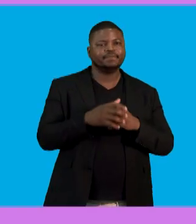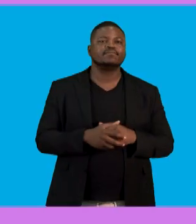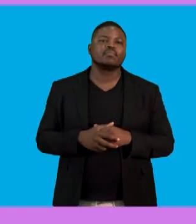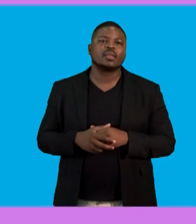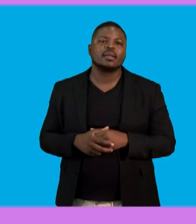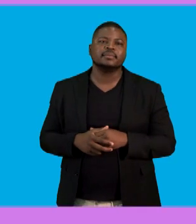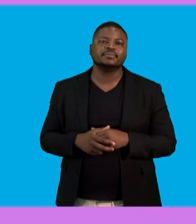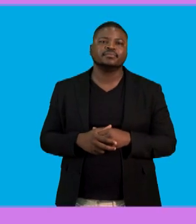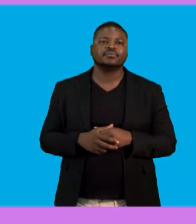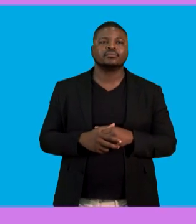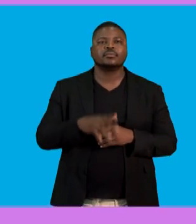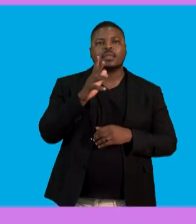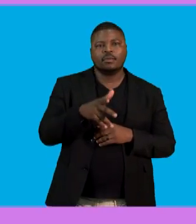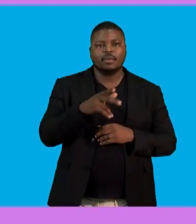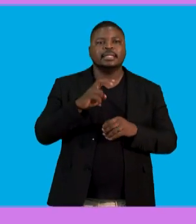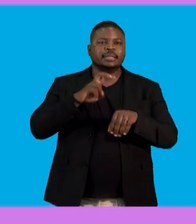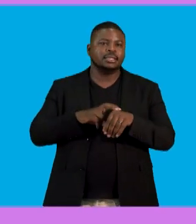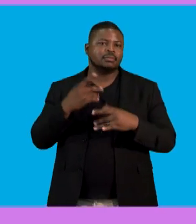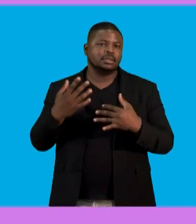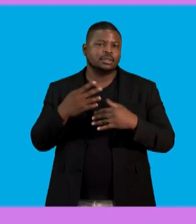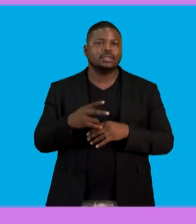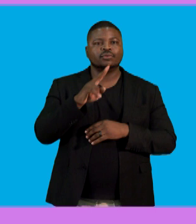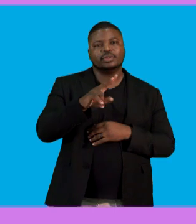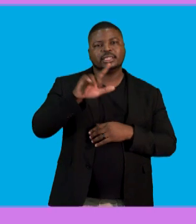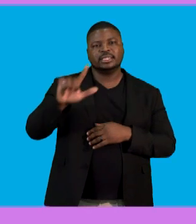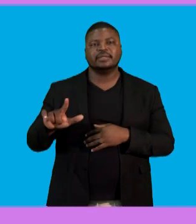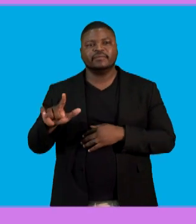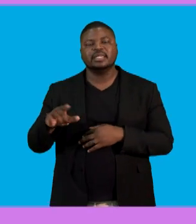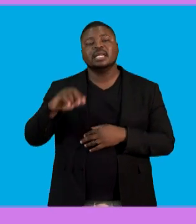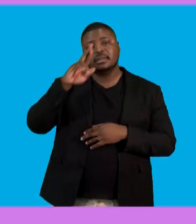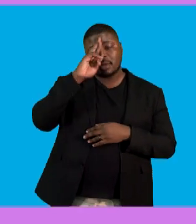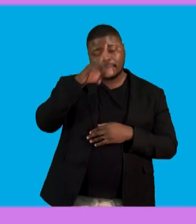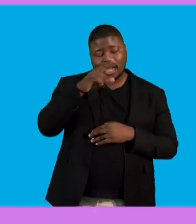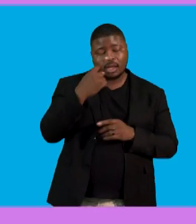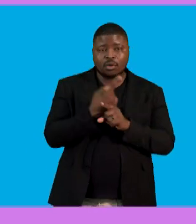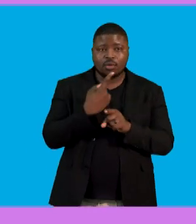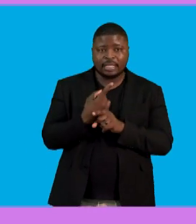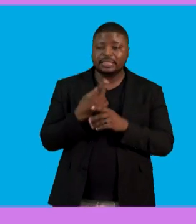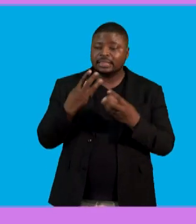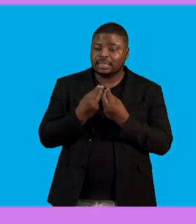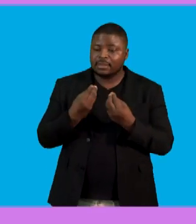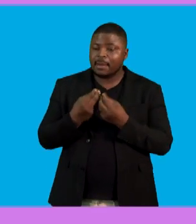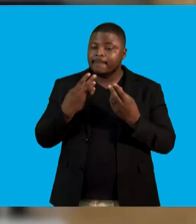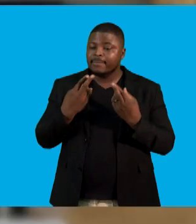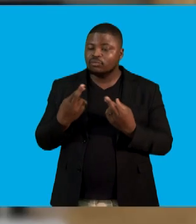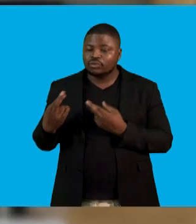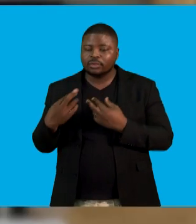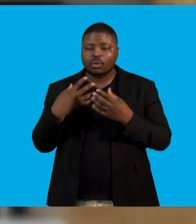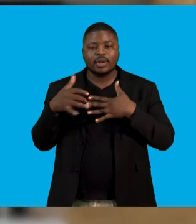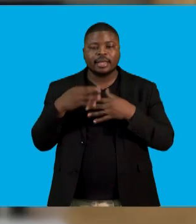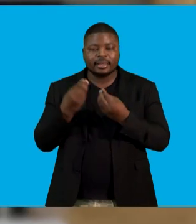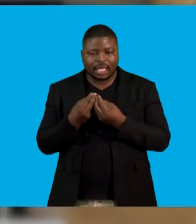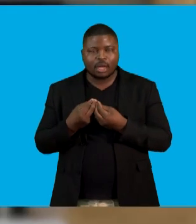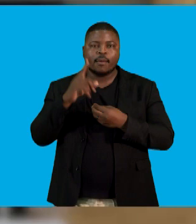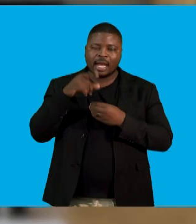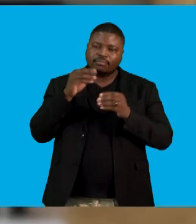it means the actual number of tiles required will be 27. Remember, when it's material, you always round up so that you rather have extra